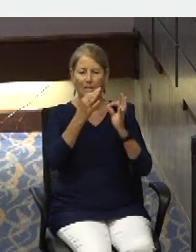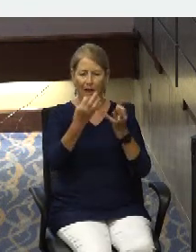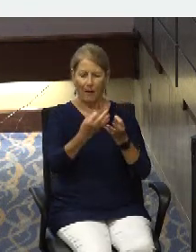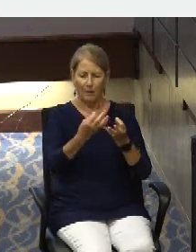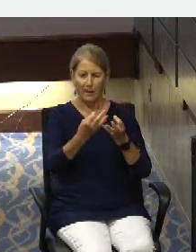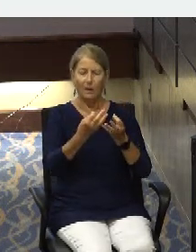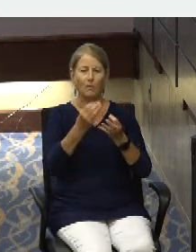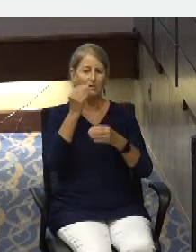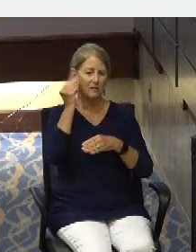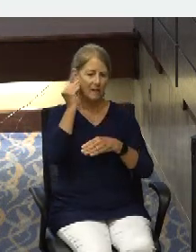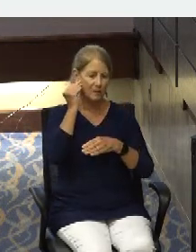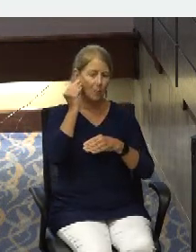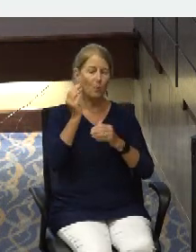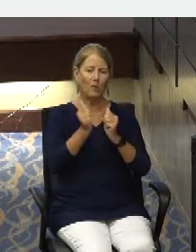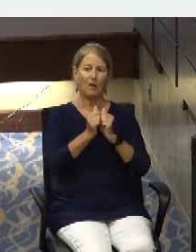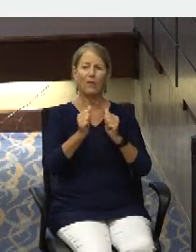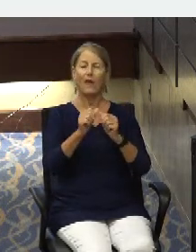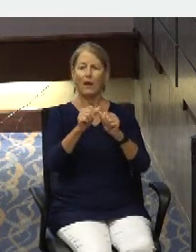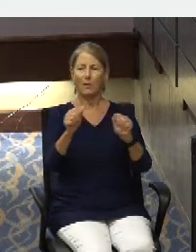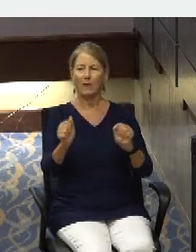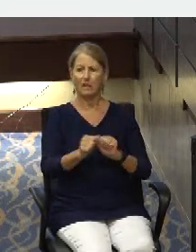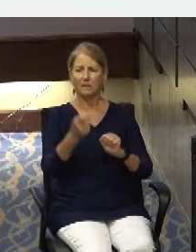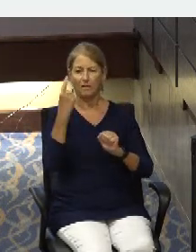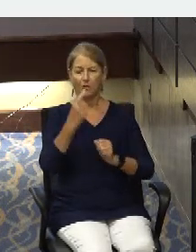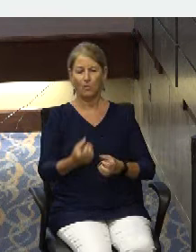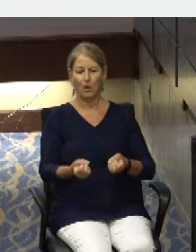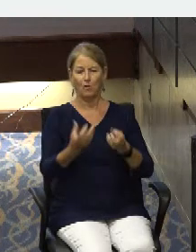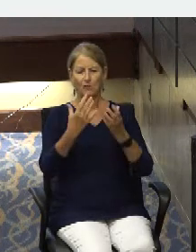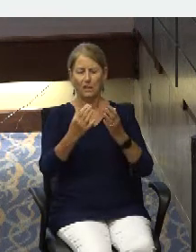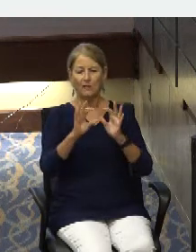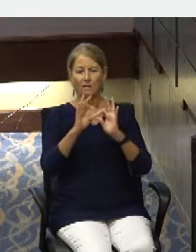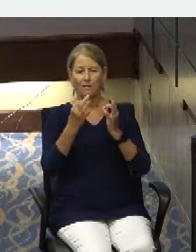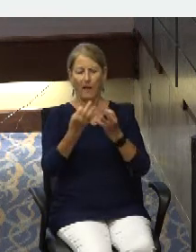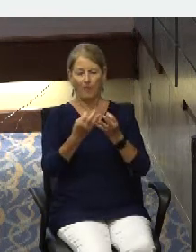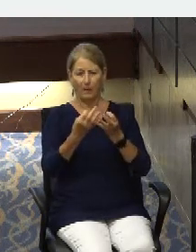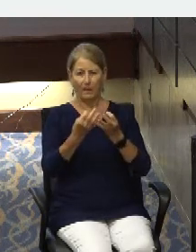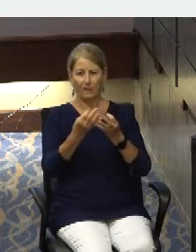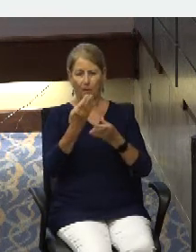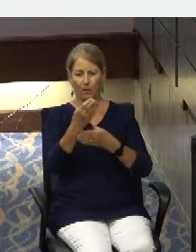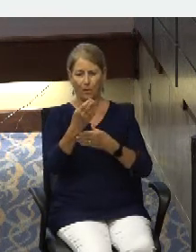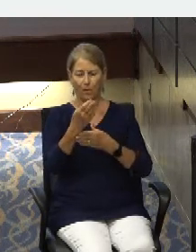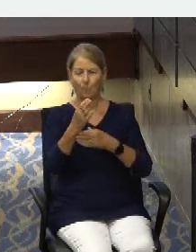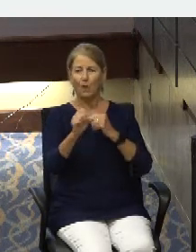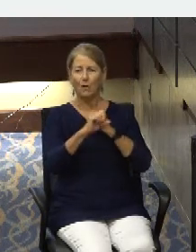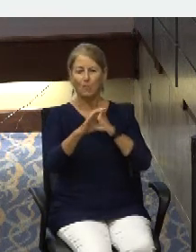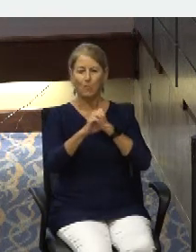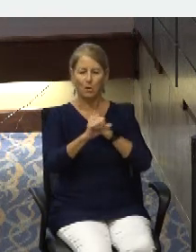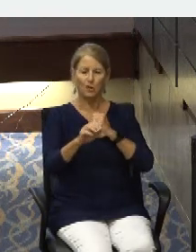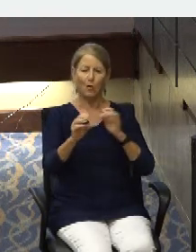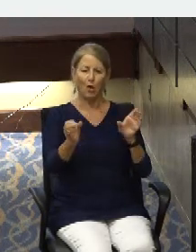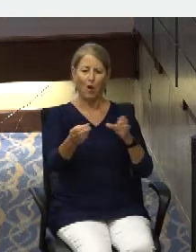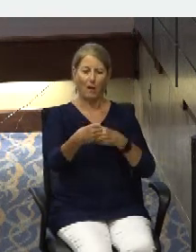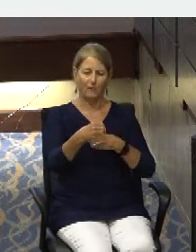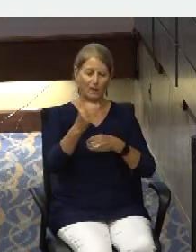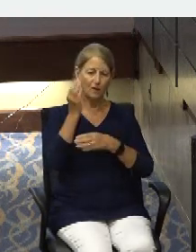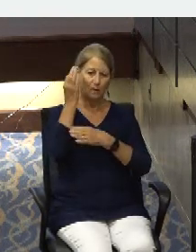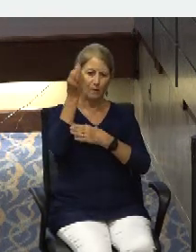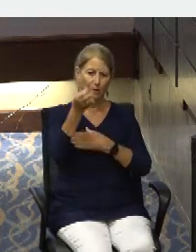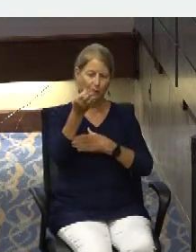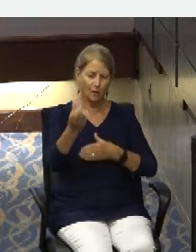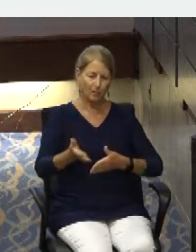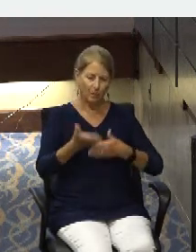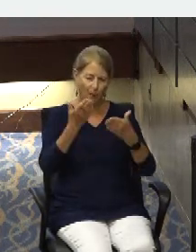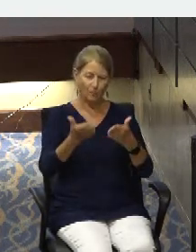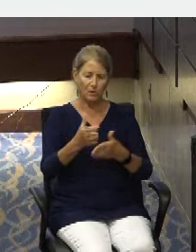for multifamily, which is this blue tract here, commercial and office tract here, future proposed fire